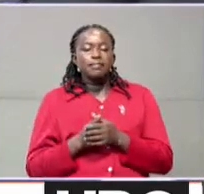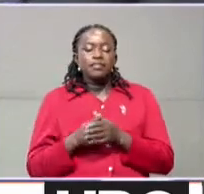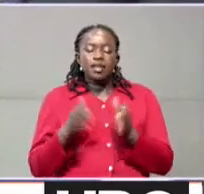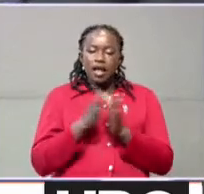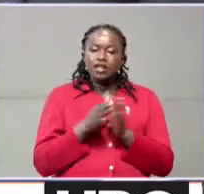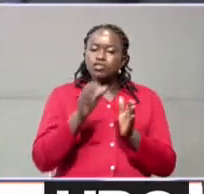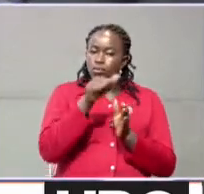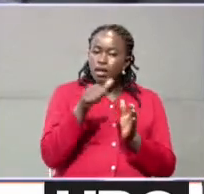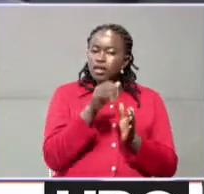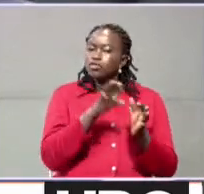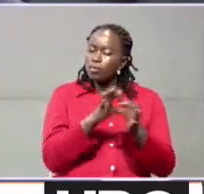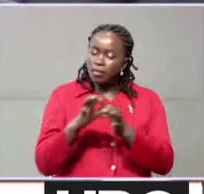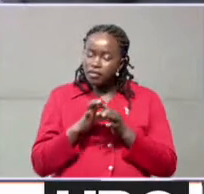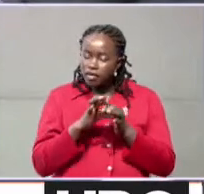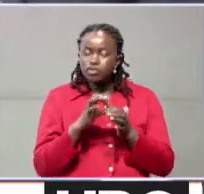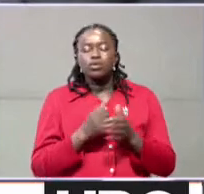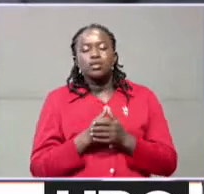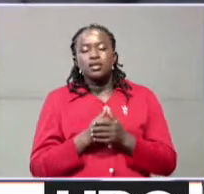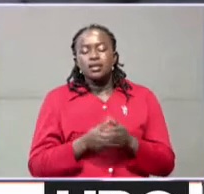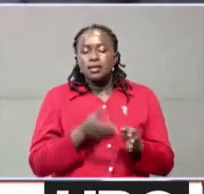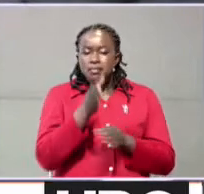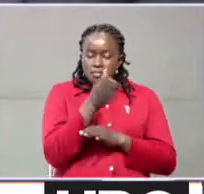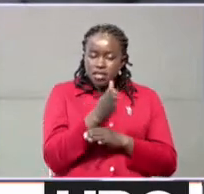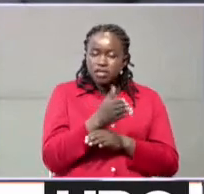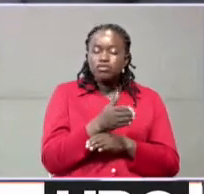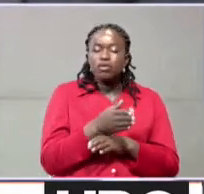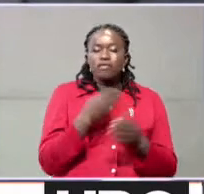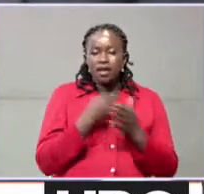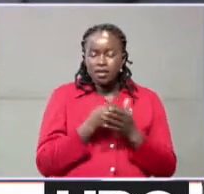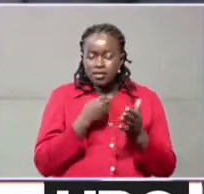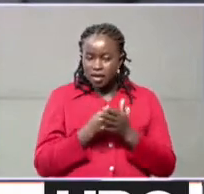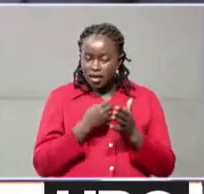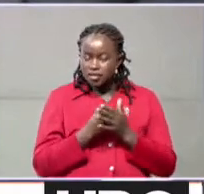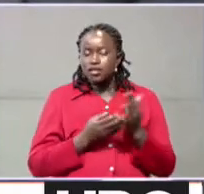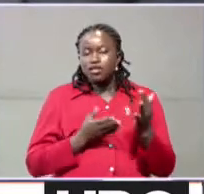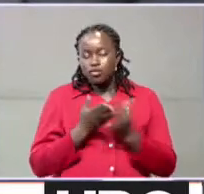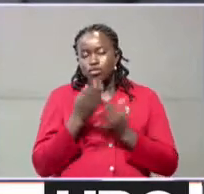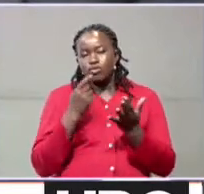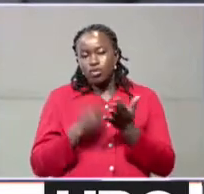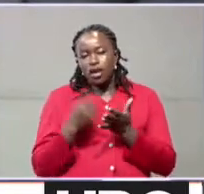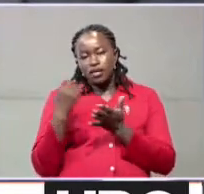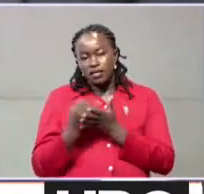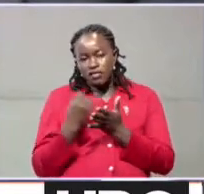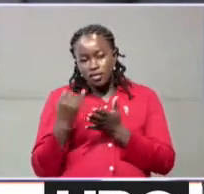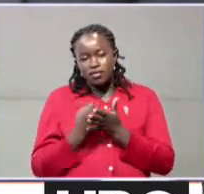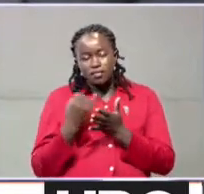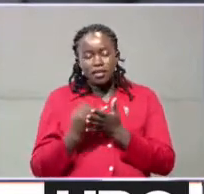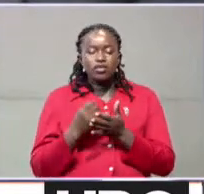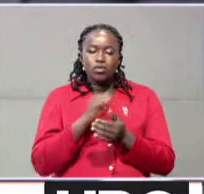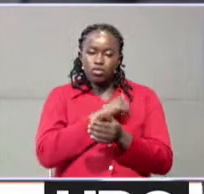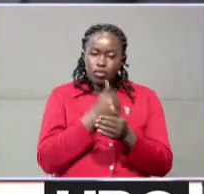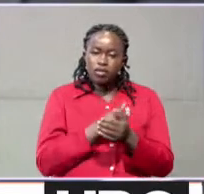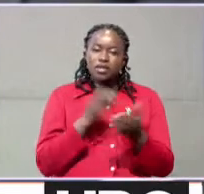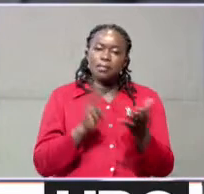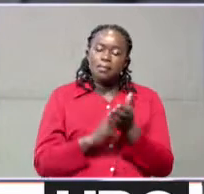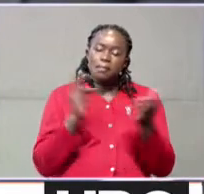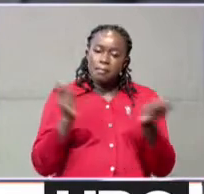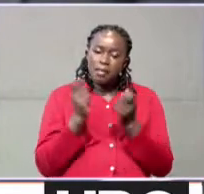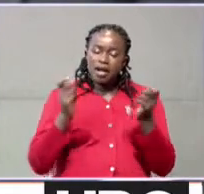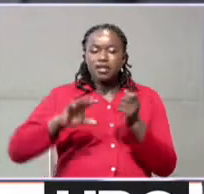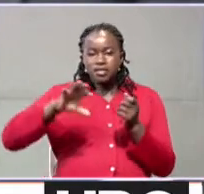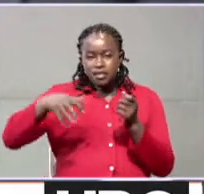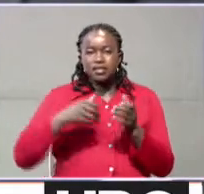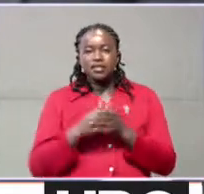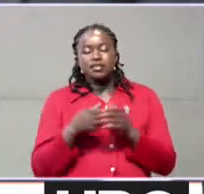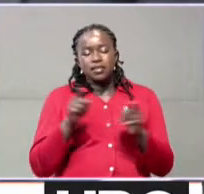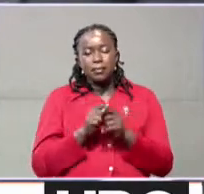cooperation the minister of finance through uganda investment authority bali city and